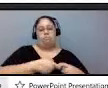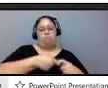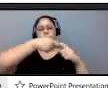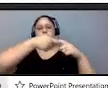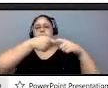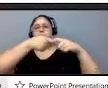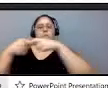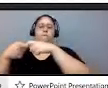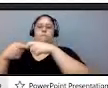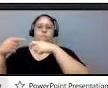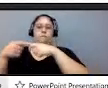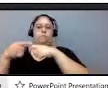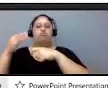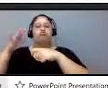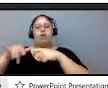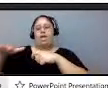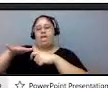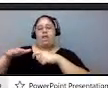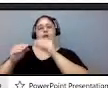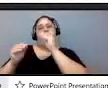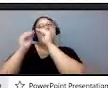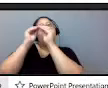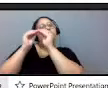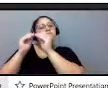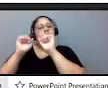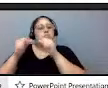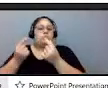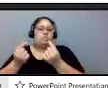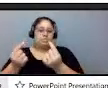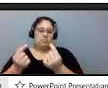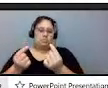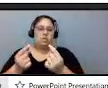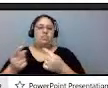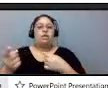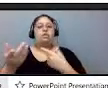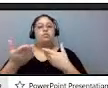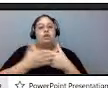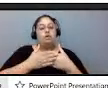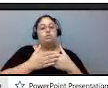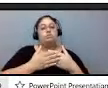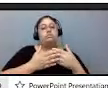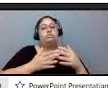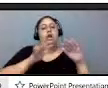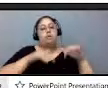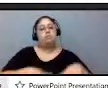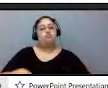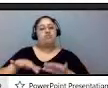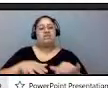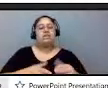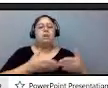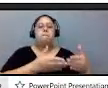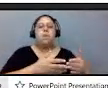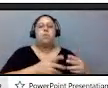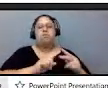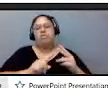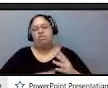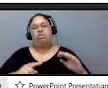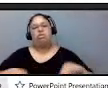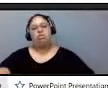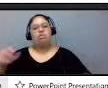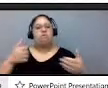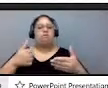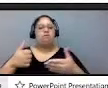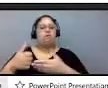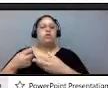Dry Dock to perform their various maintenance activities and just to close out then the Marine Fleet uh we have two particular